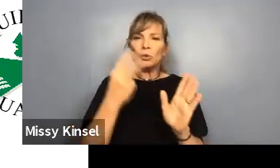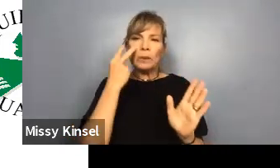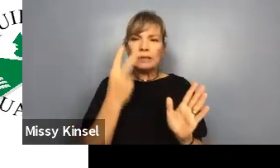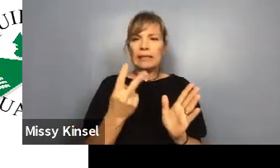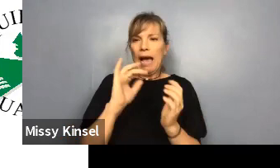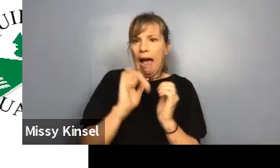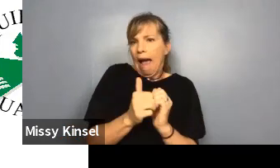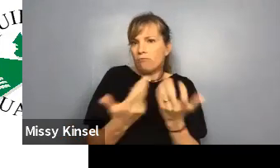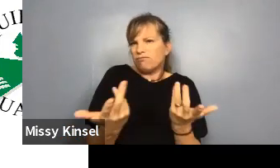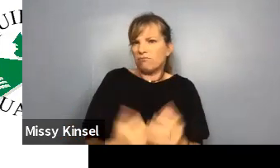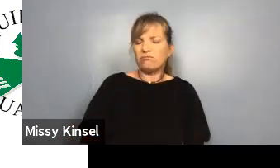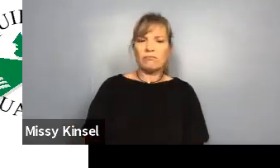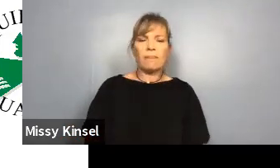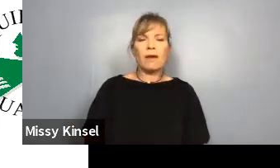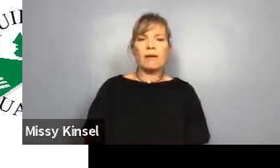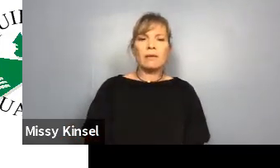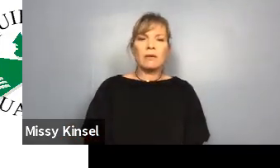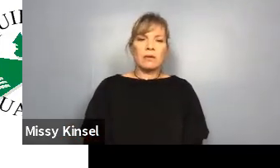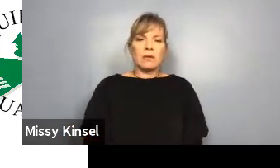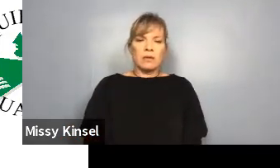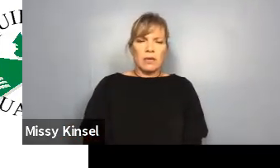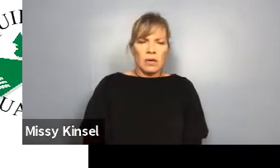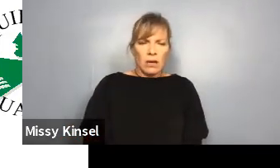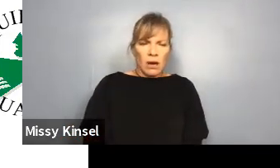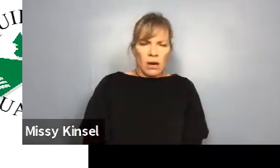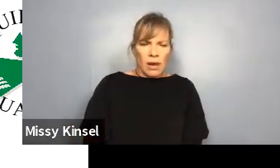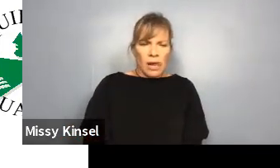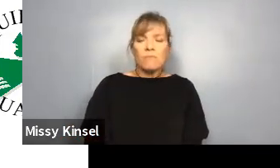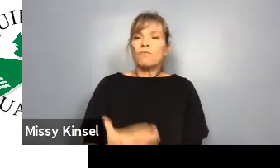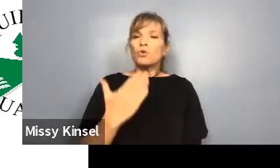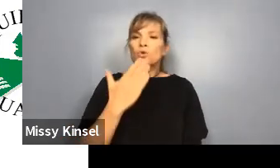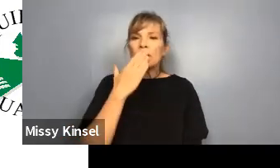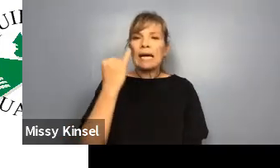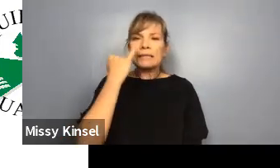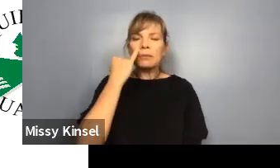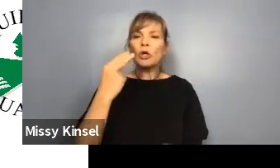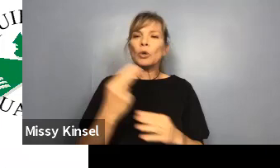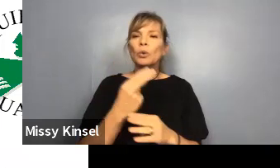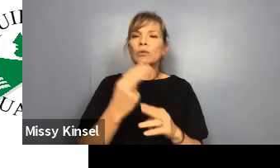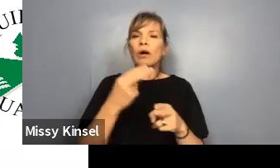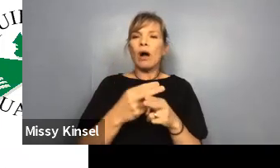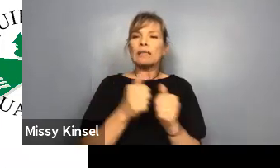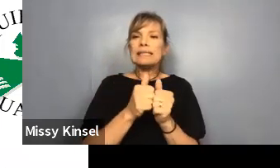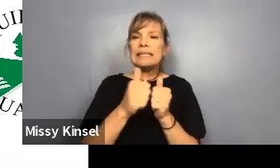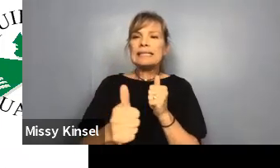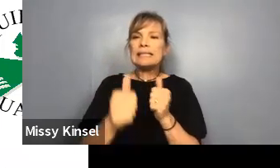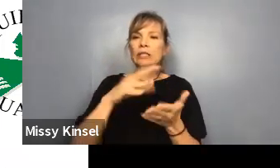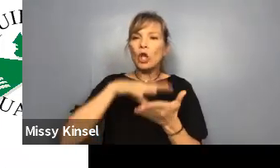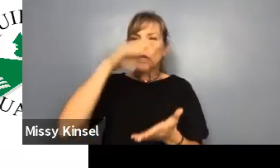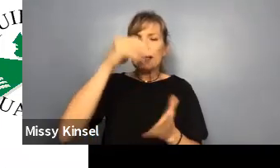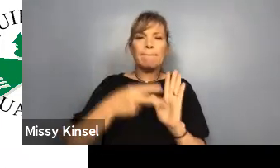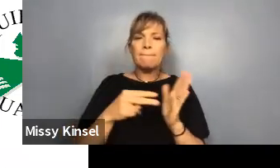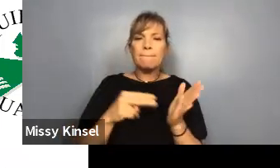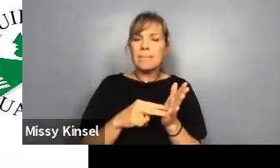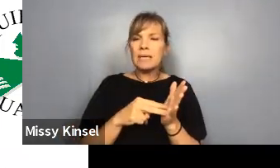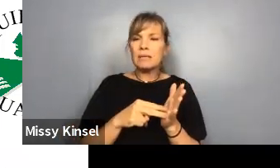but some good examples are to use the distance learning. So tracking, you know,